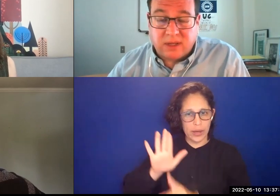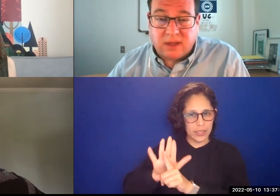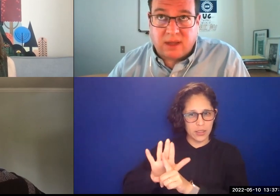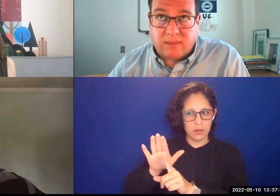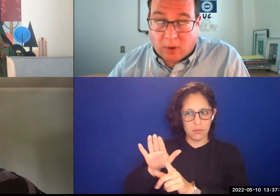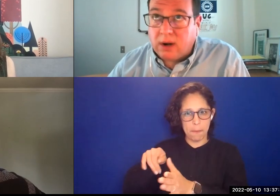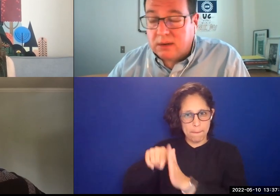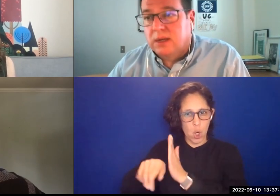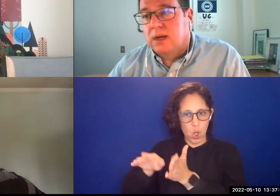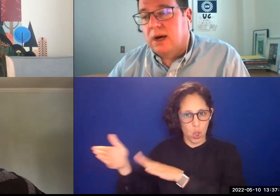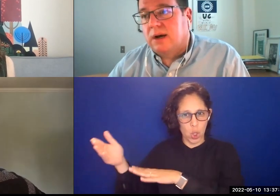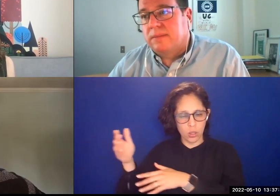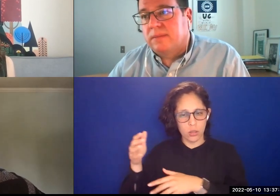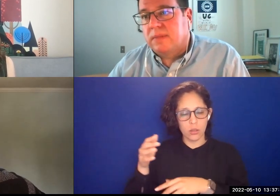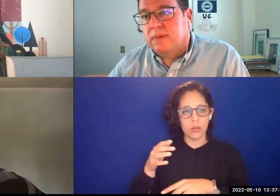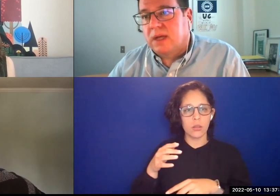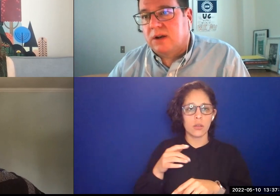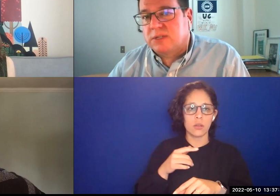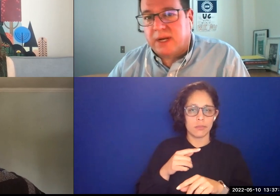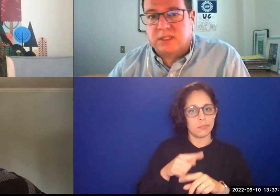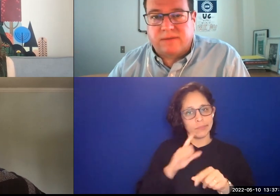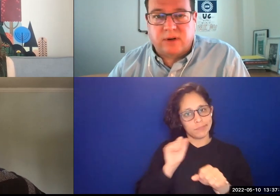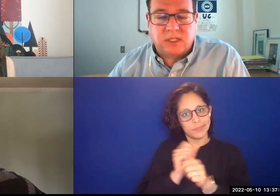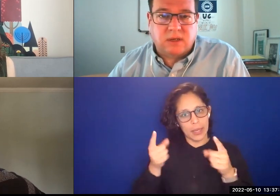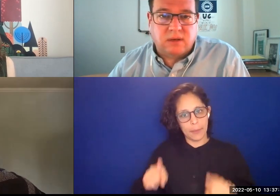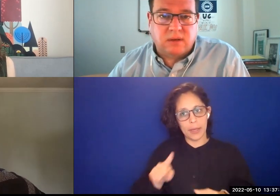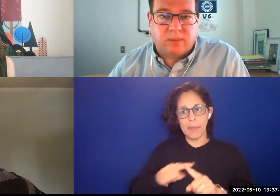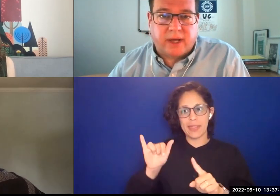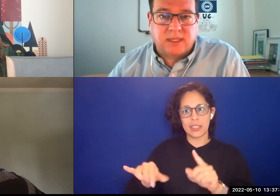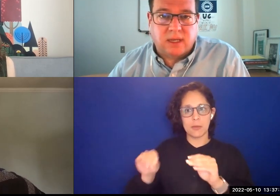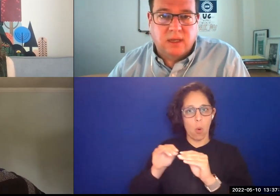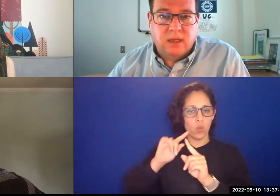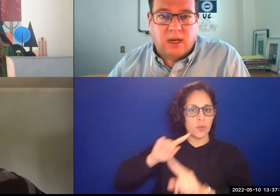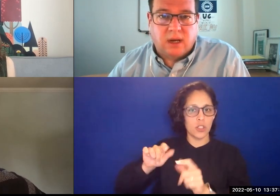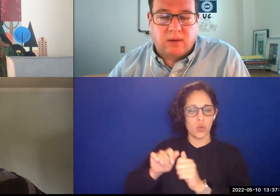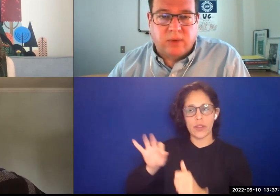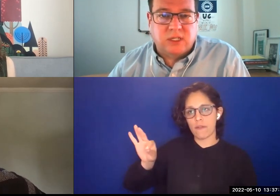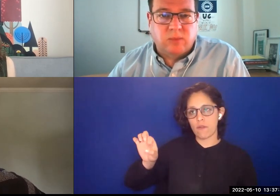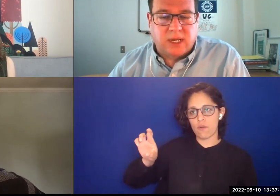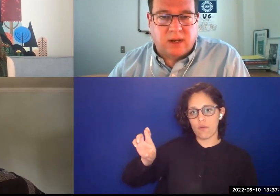because of, in part, in response to the Ferguson uprising,